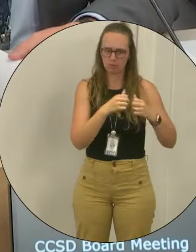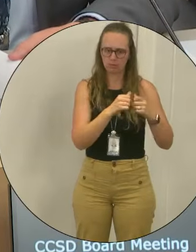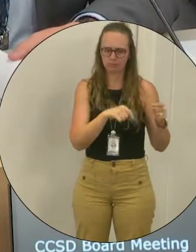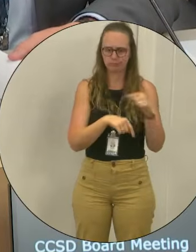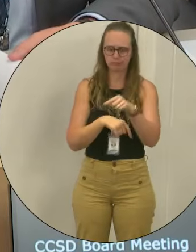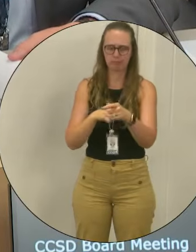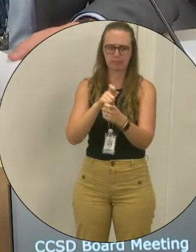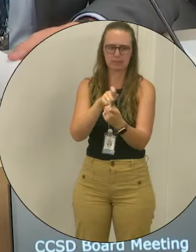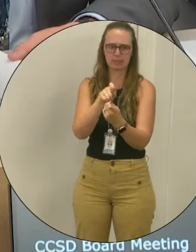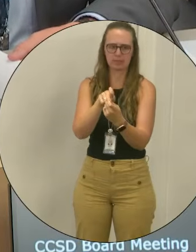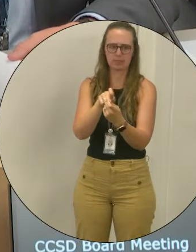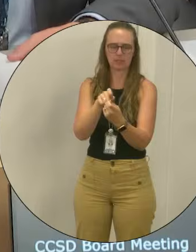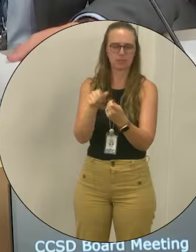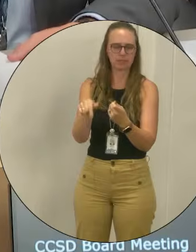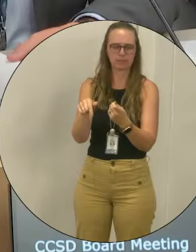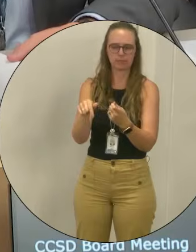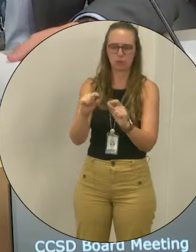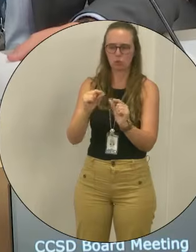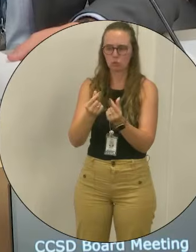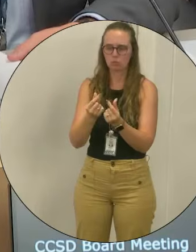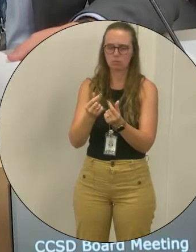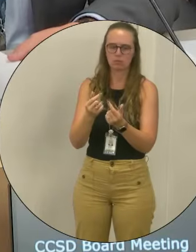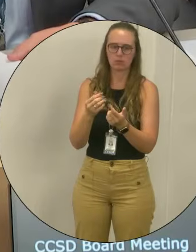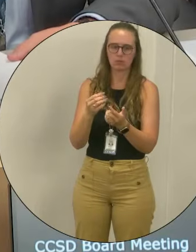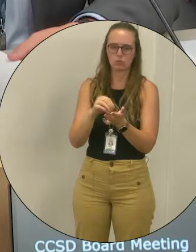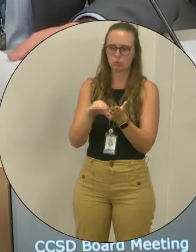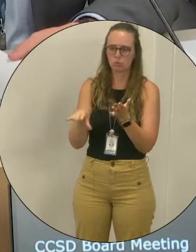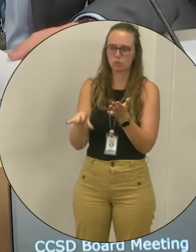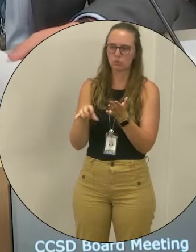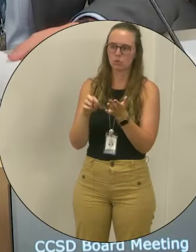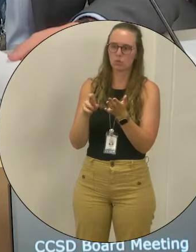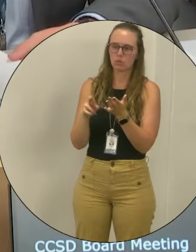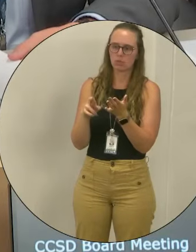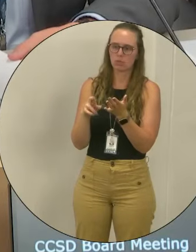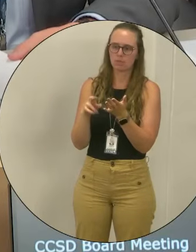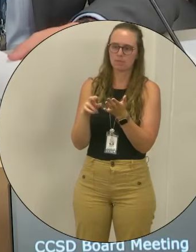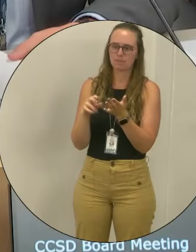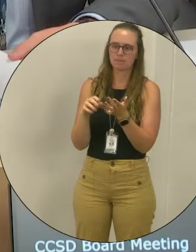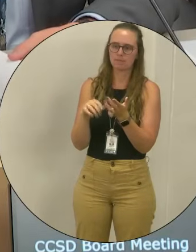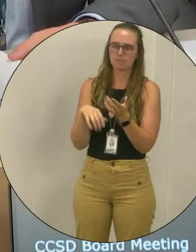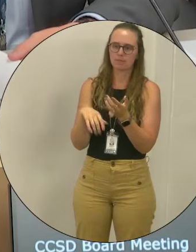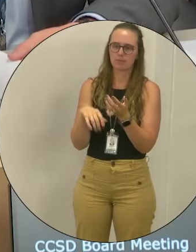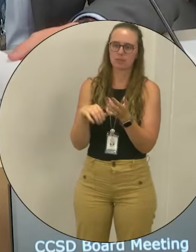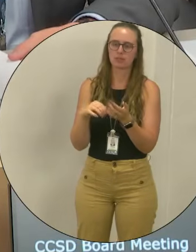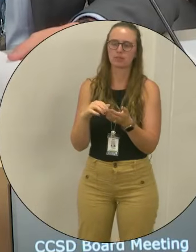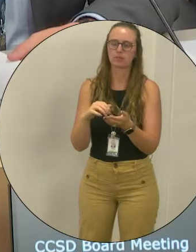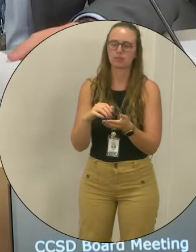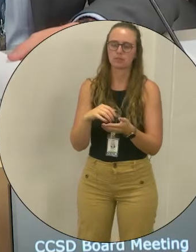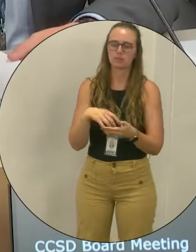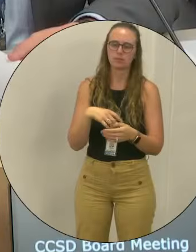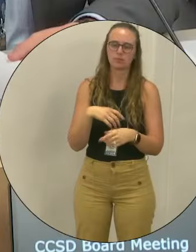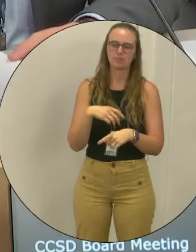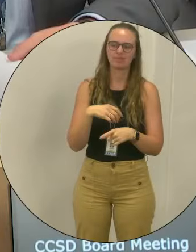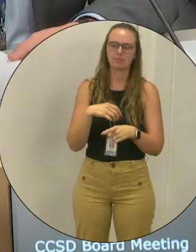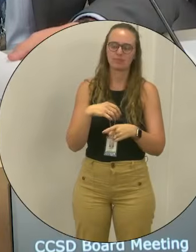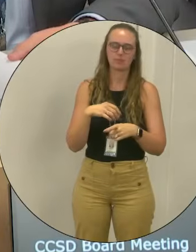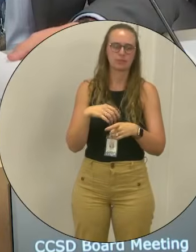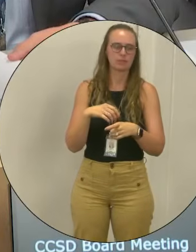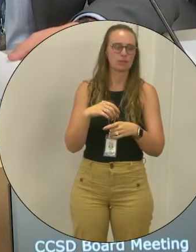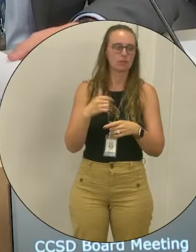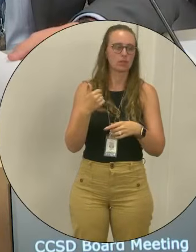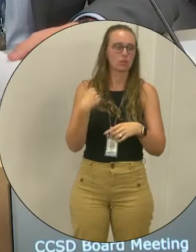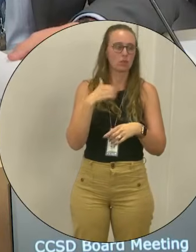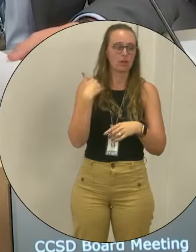particular like group of level of students or issues with chronic absenteeism or anything like that, then we'll have